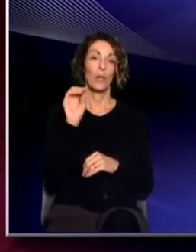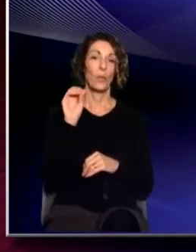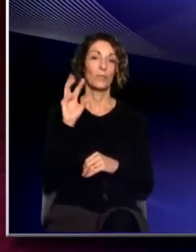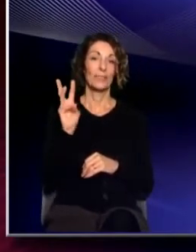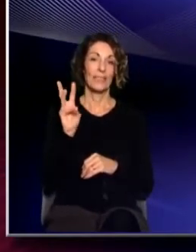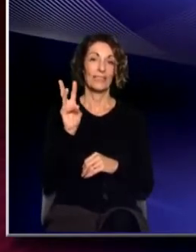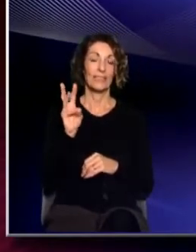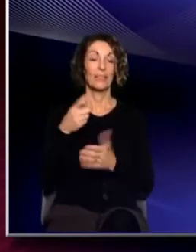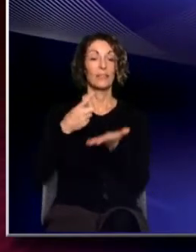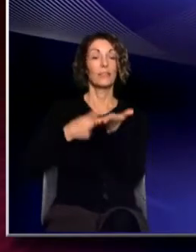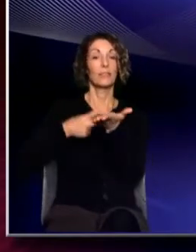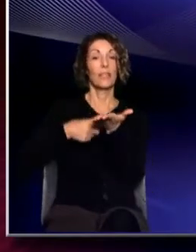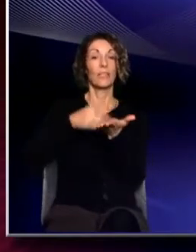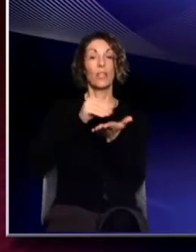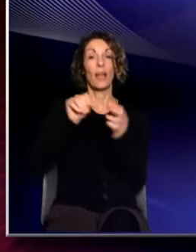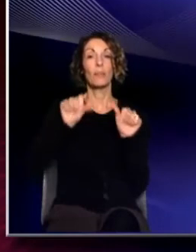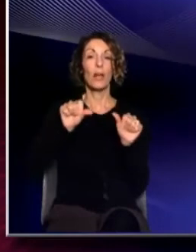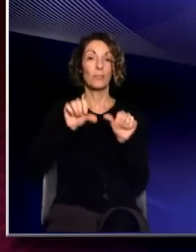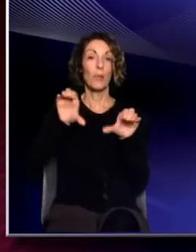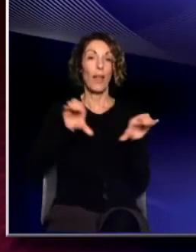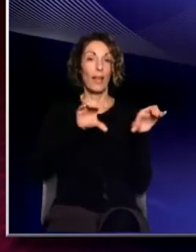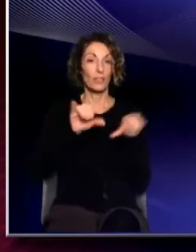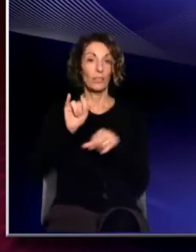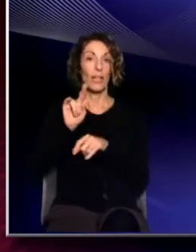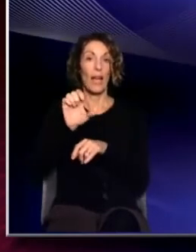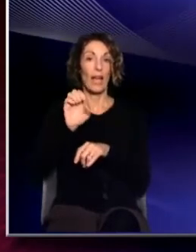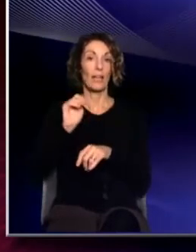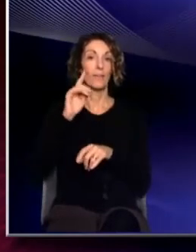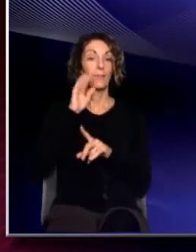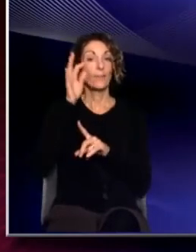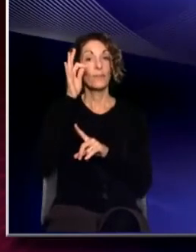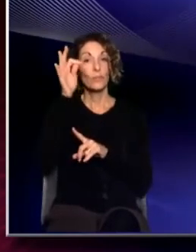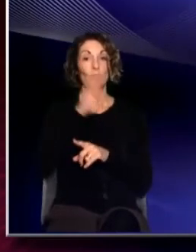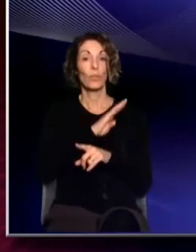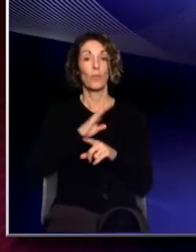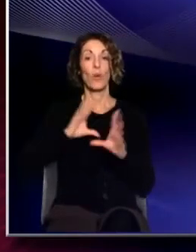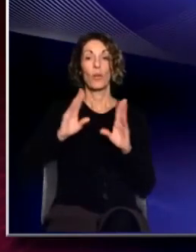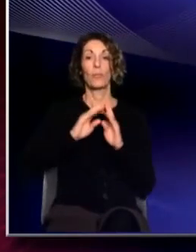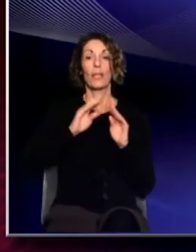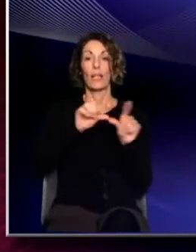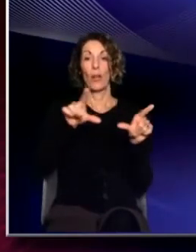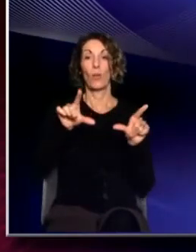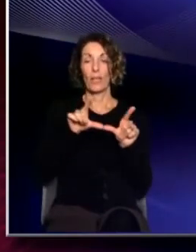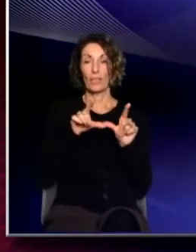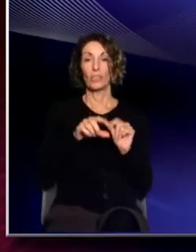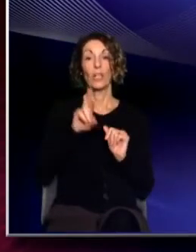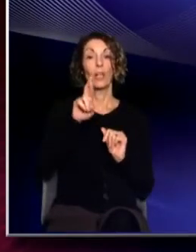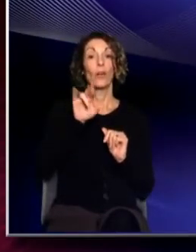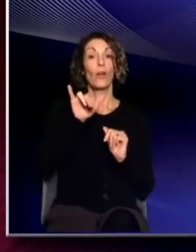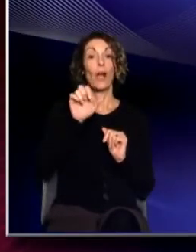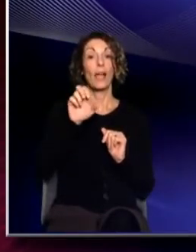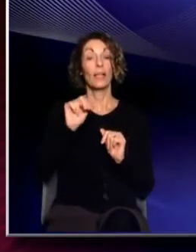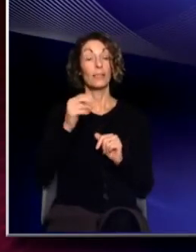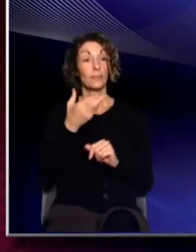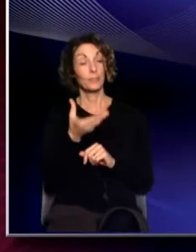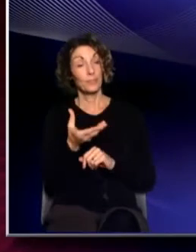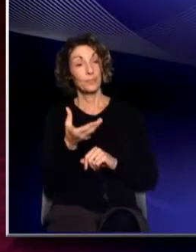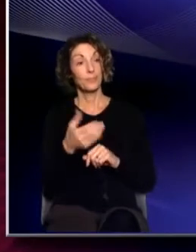6.06, discussion and possible action item, future board meeting locations. Ryan?